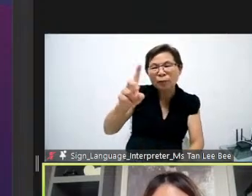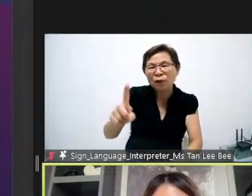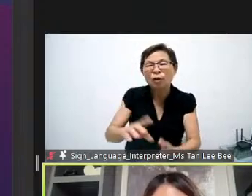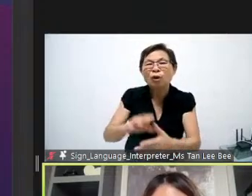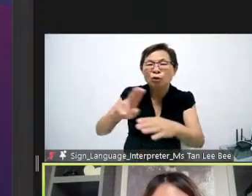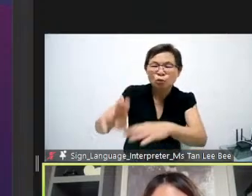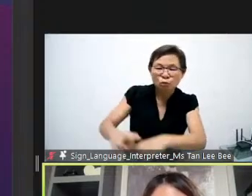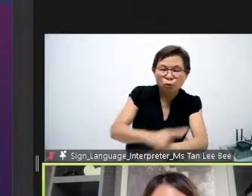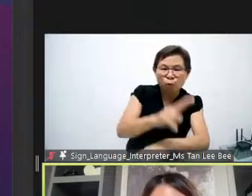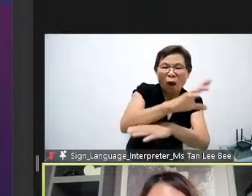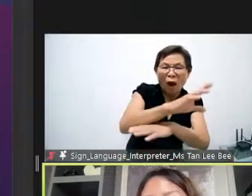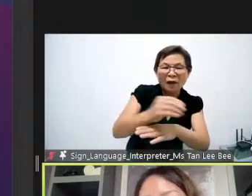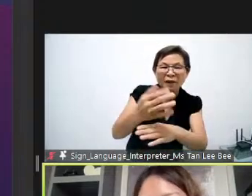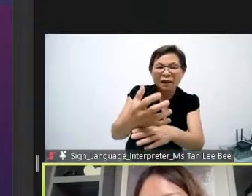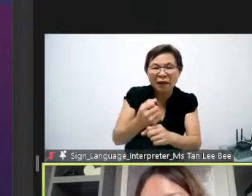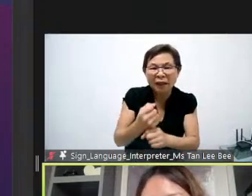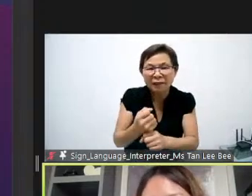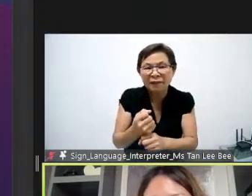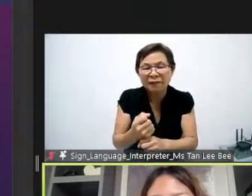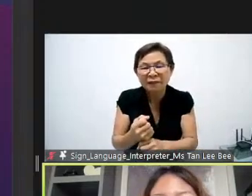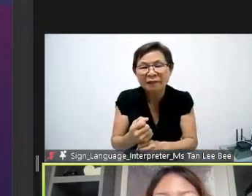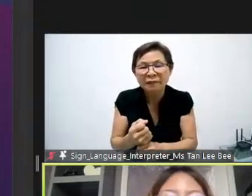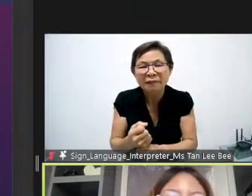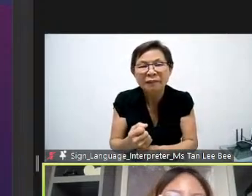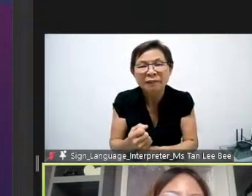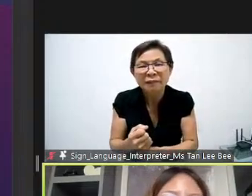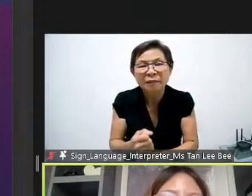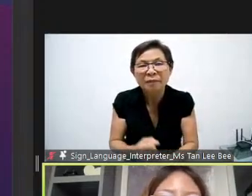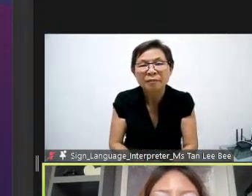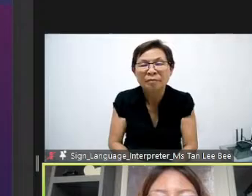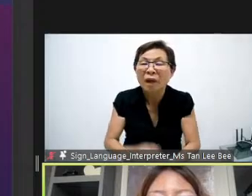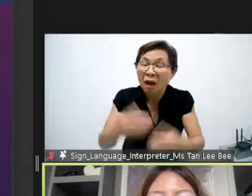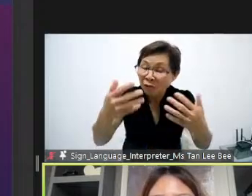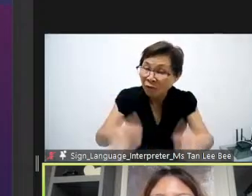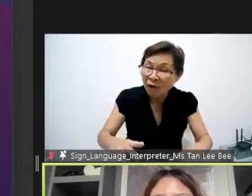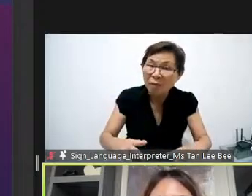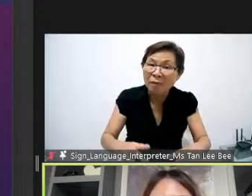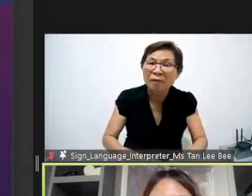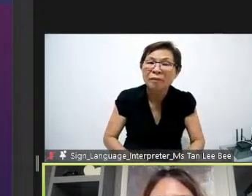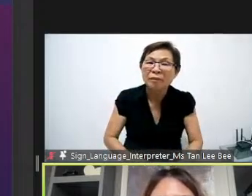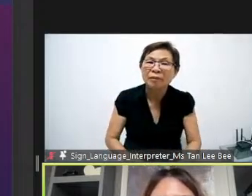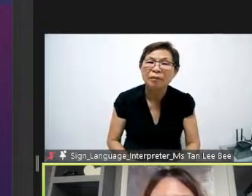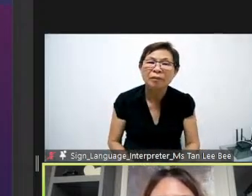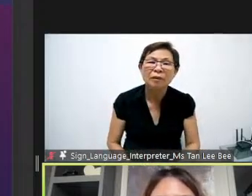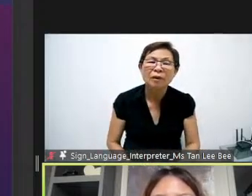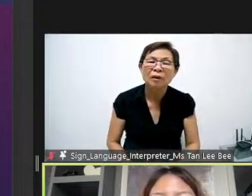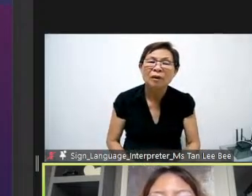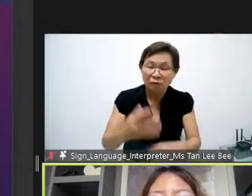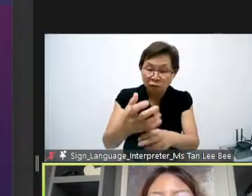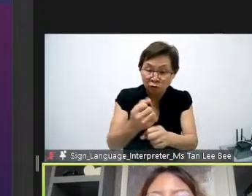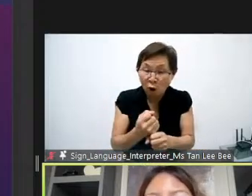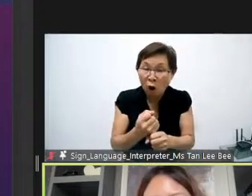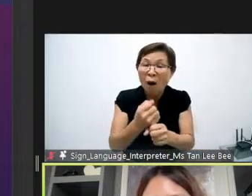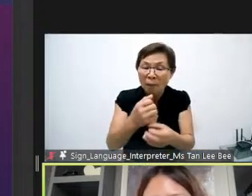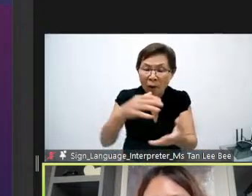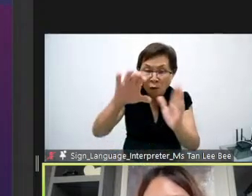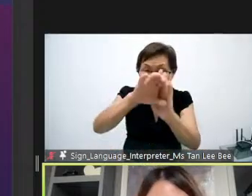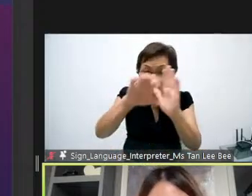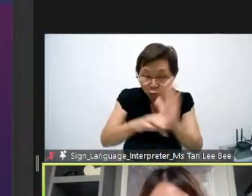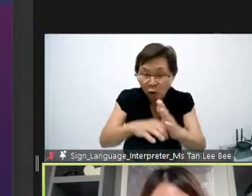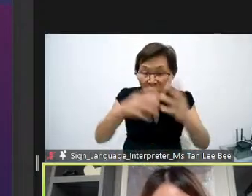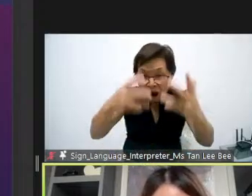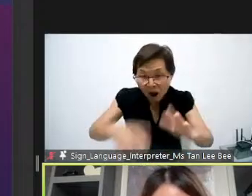access and get the digital knowledge. After they finish the course, they will have a quiz